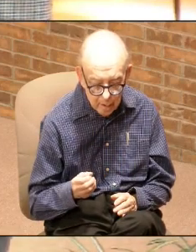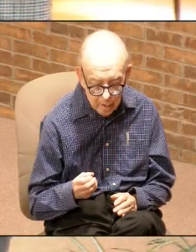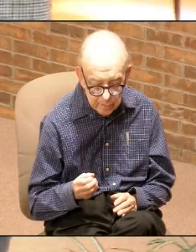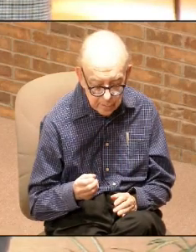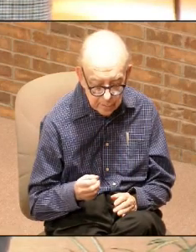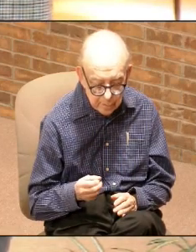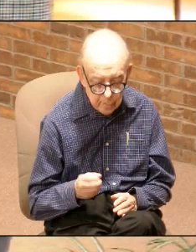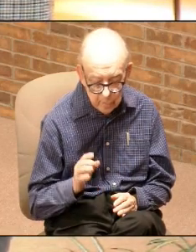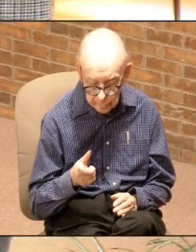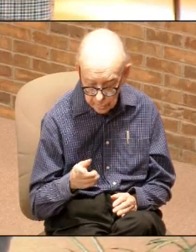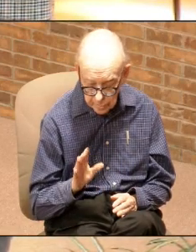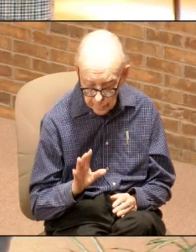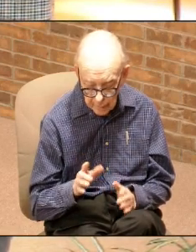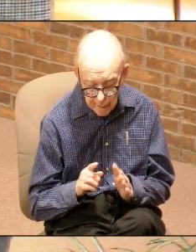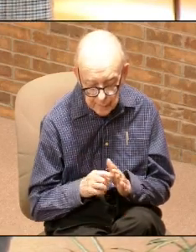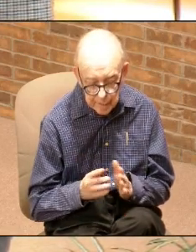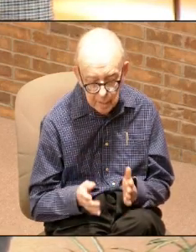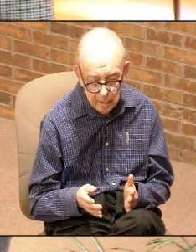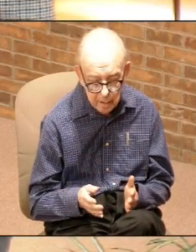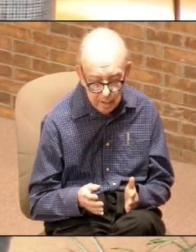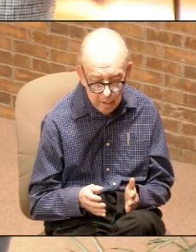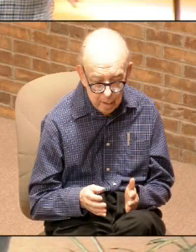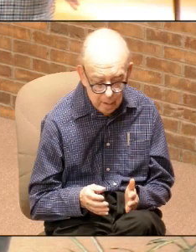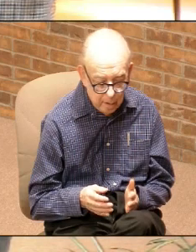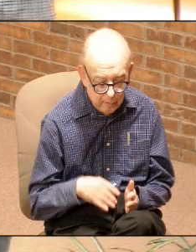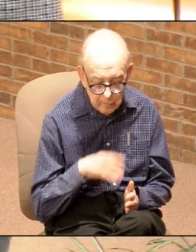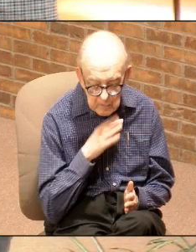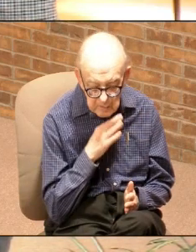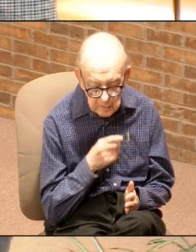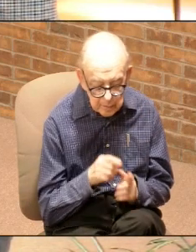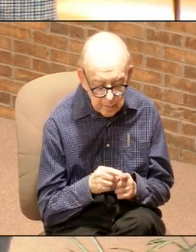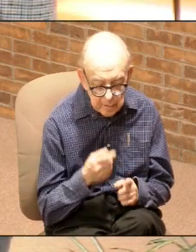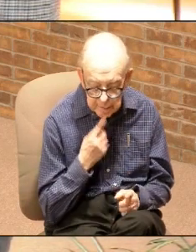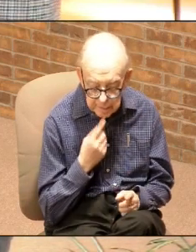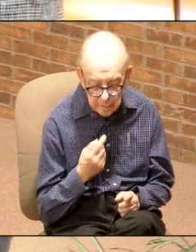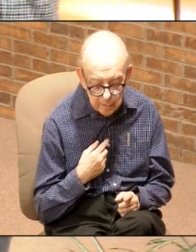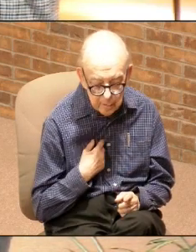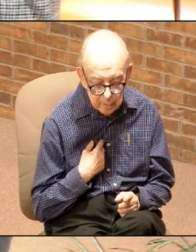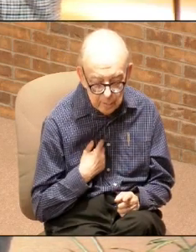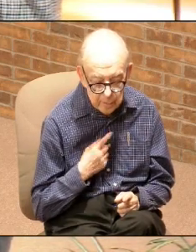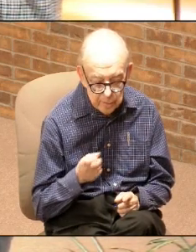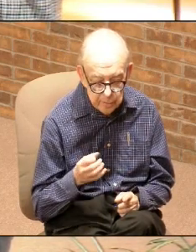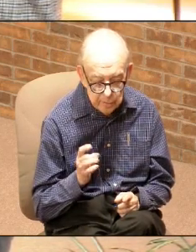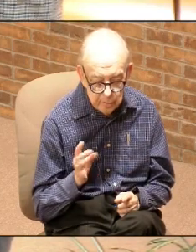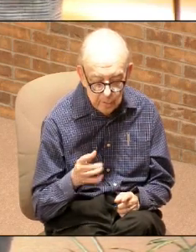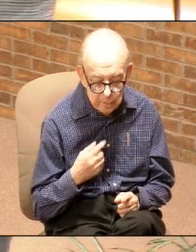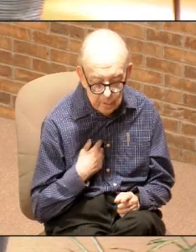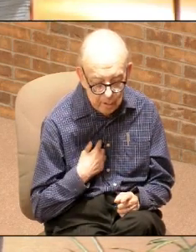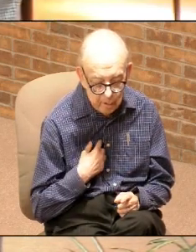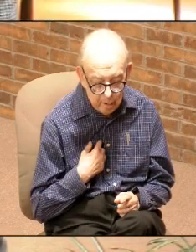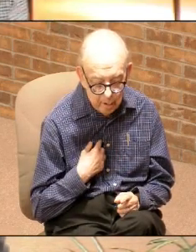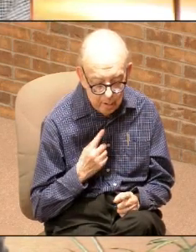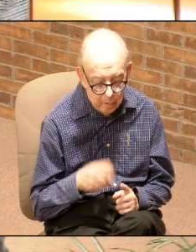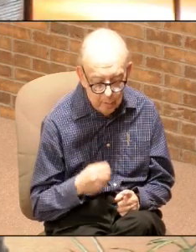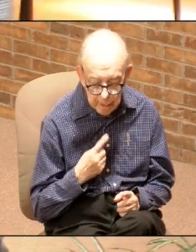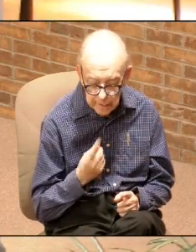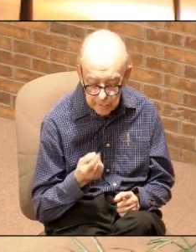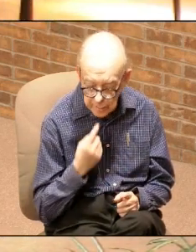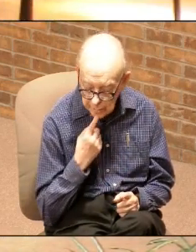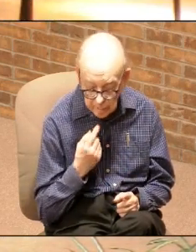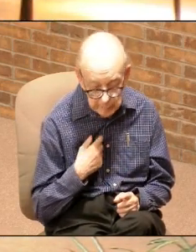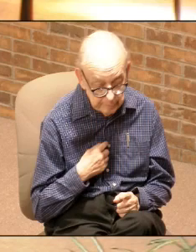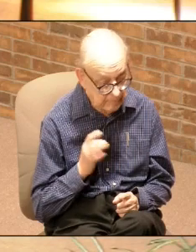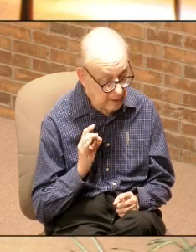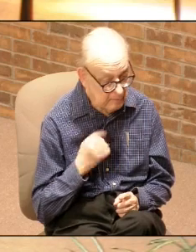5 minutes of garbage words to tell me that you don't like me. Why couldn't you just say, I don't like